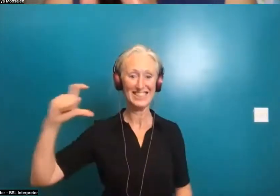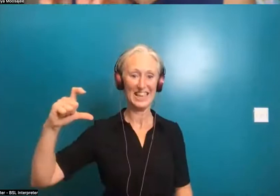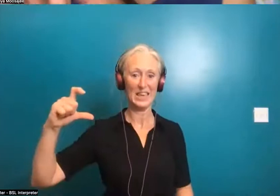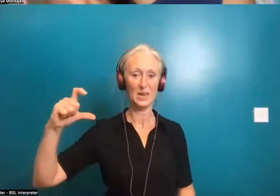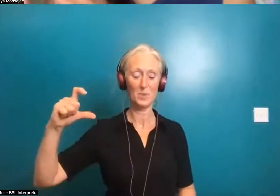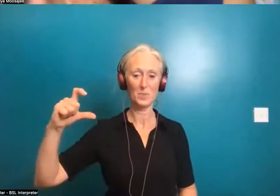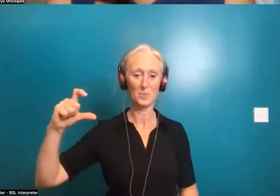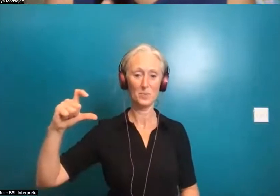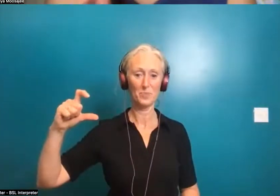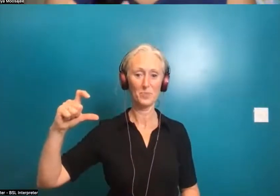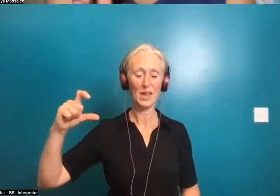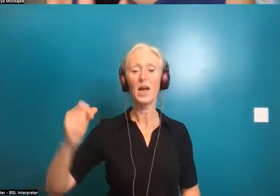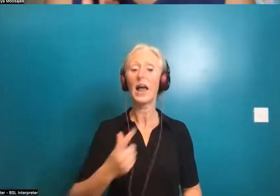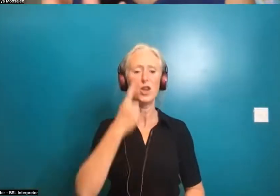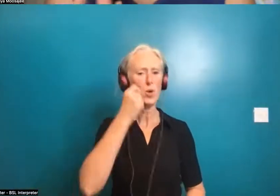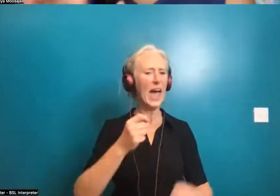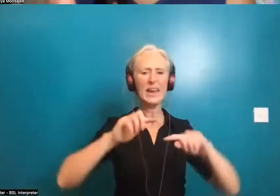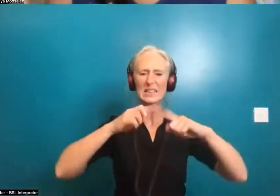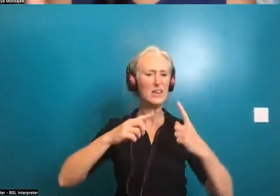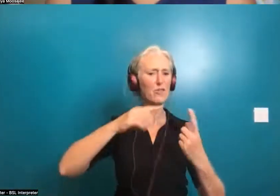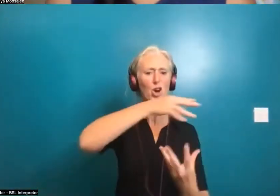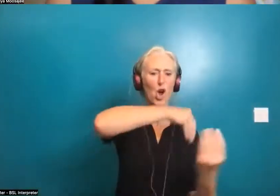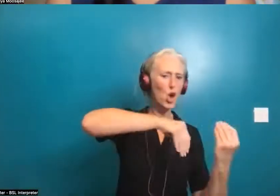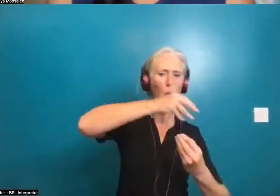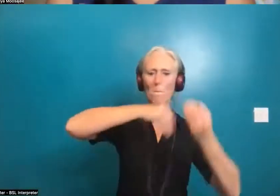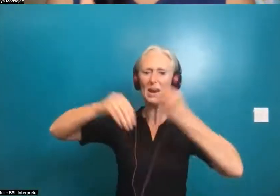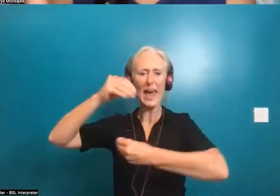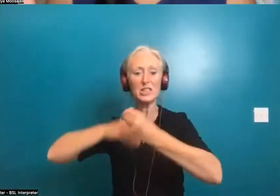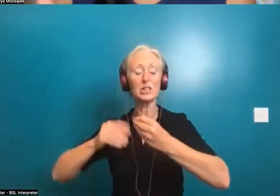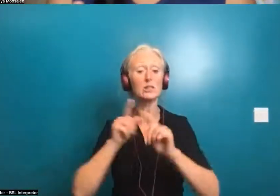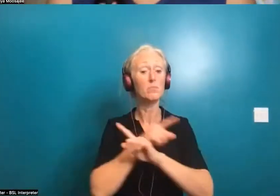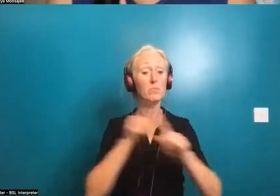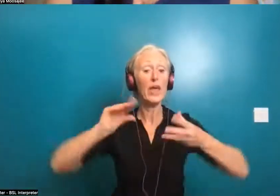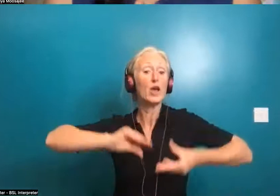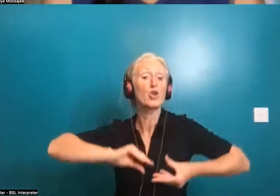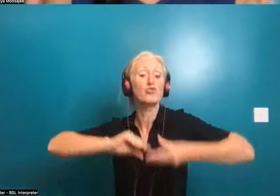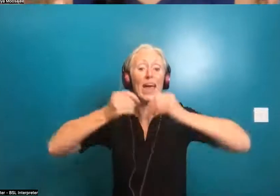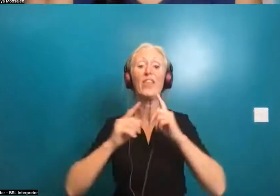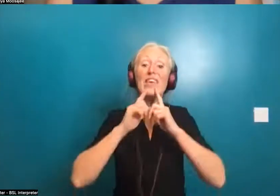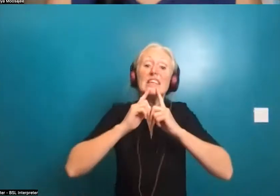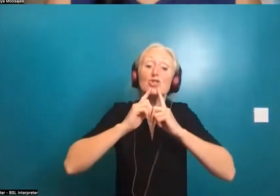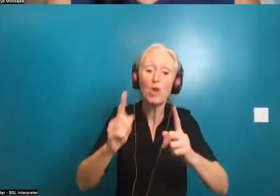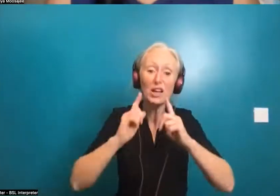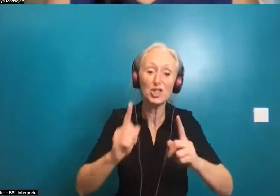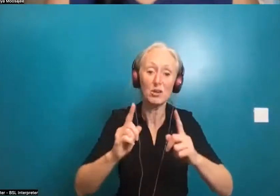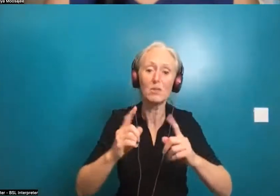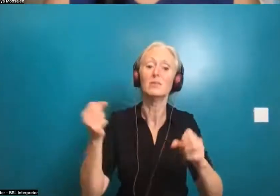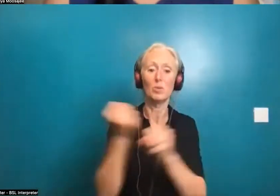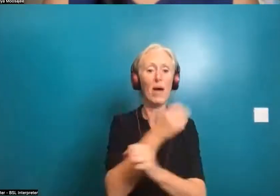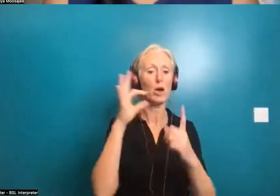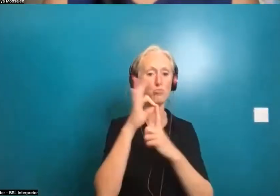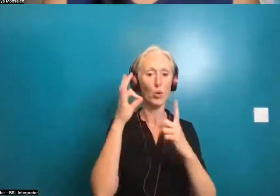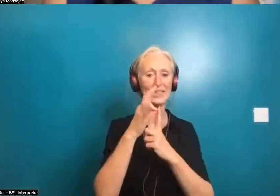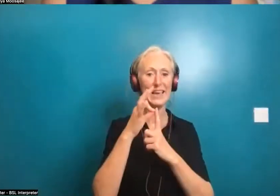in a different combinations, but they all provide this intricate instruction to make a protein. So anyway, the Usher